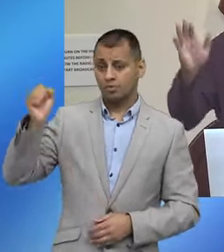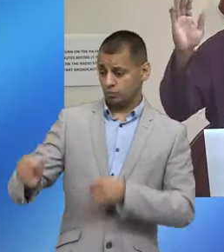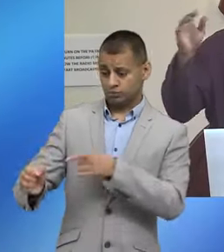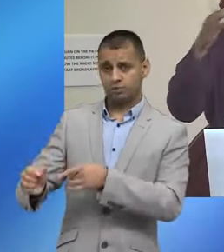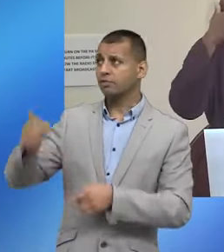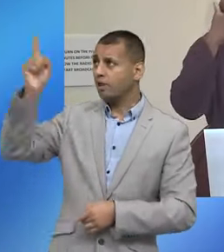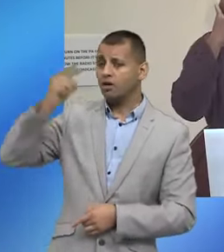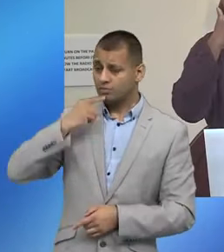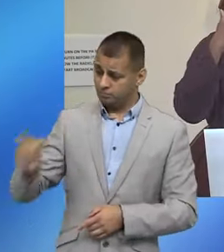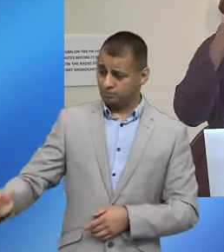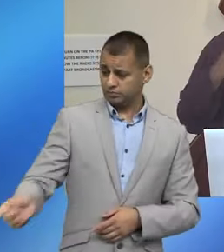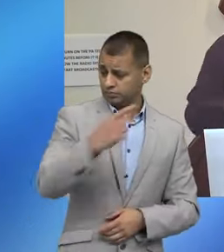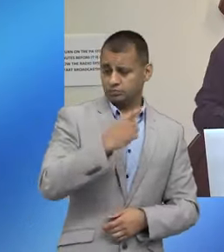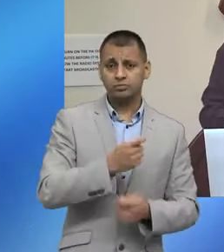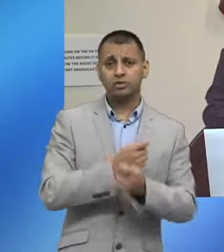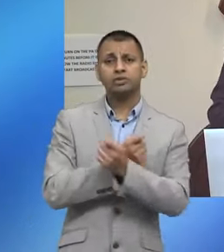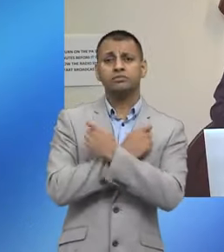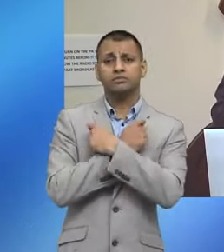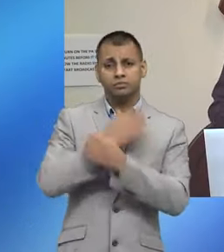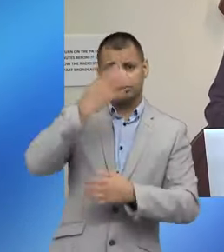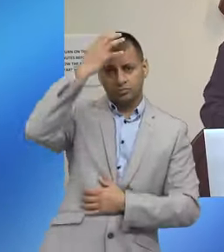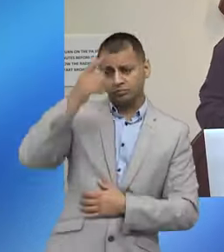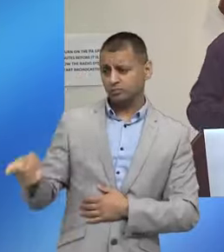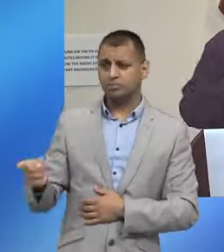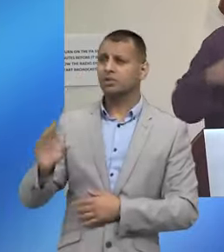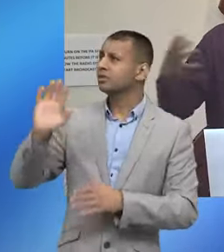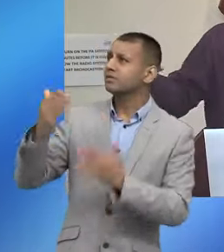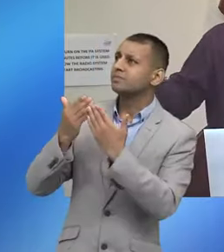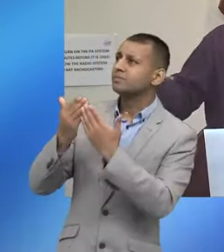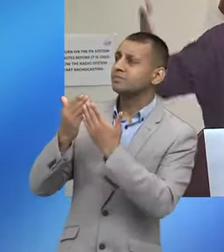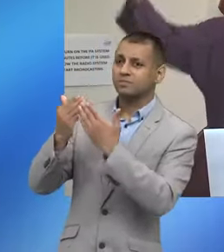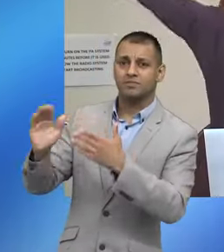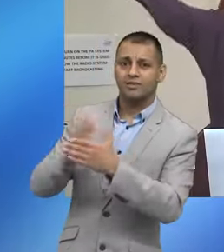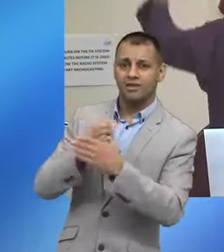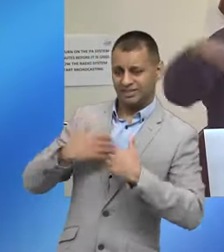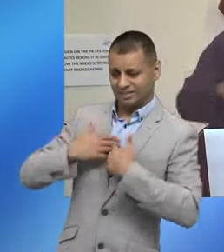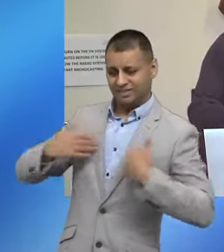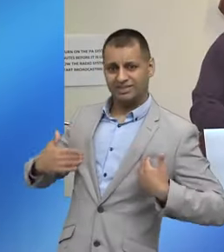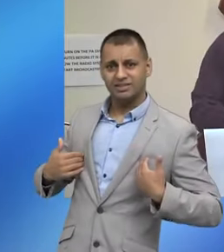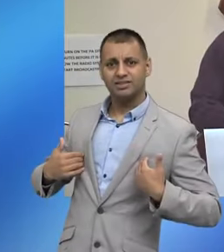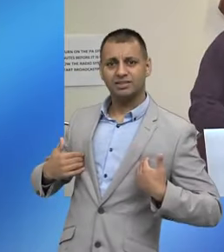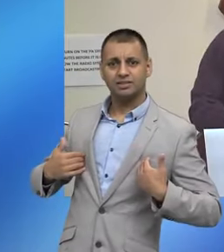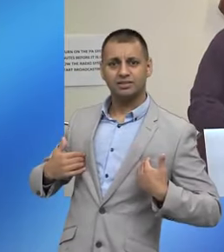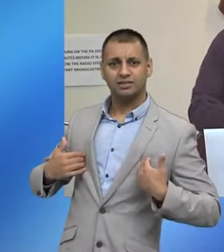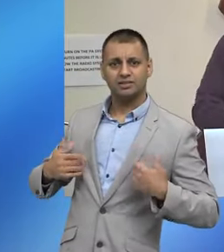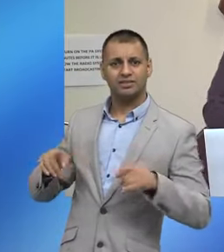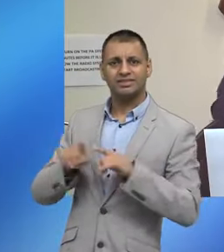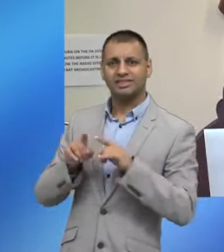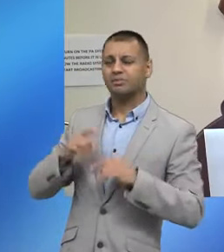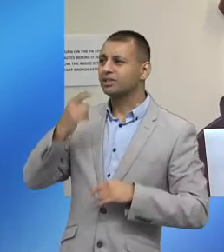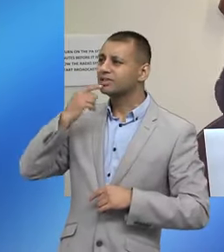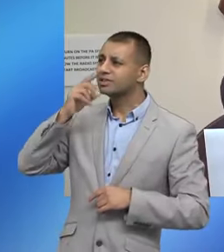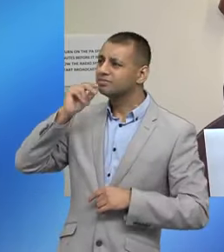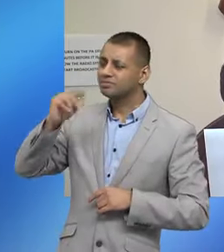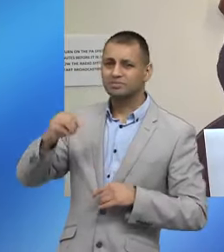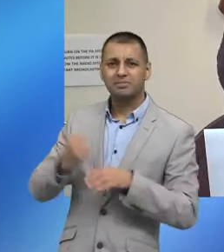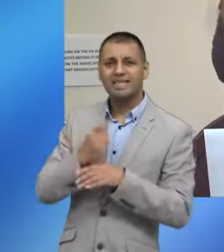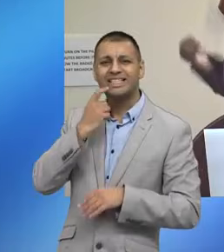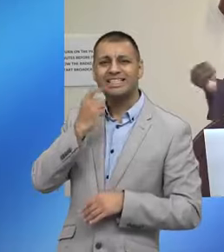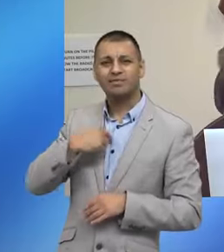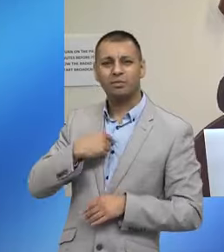when Allah sent him to Fir'aun, he made a dua to Allah. Open my breast, I have to deal with this man. Open my breast and make